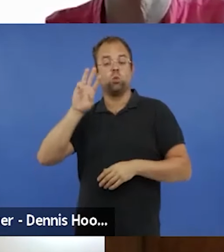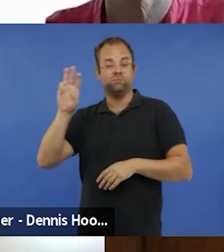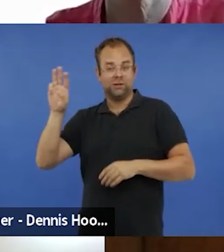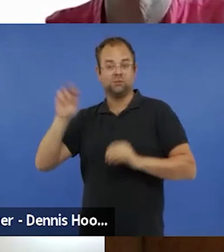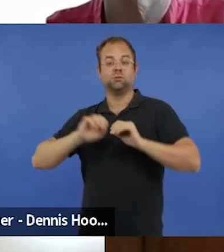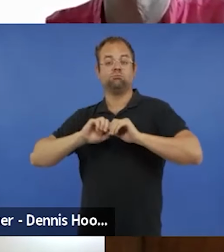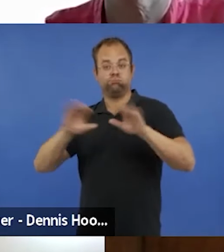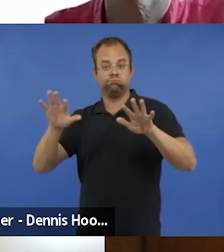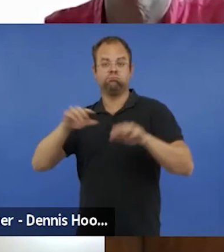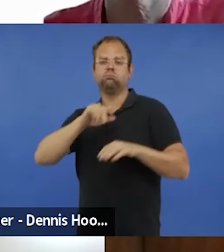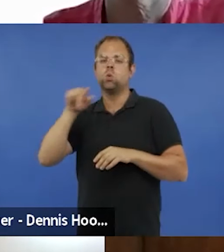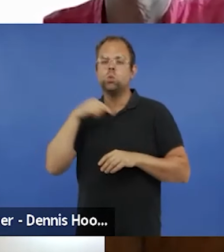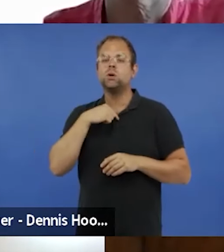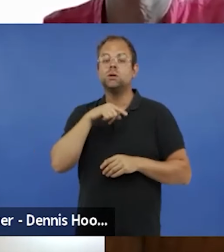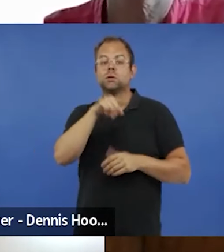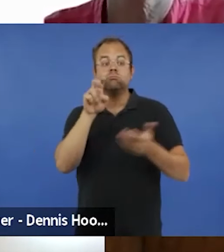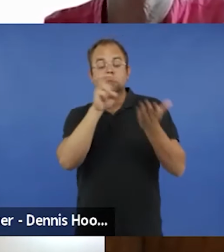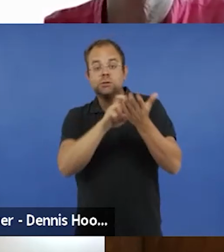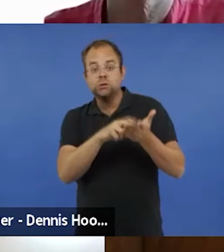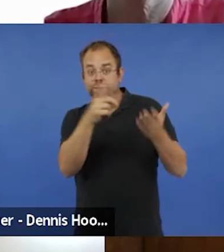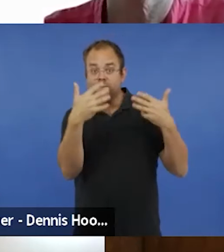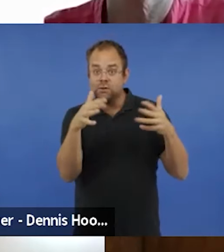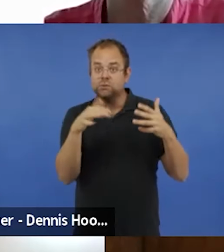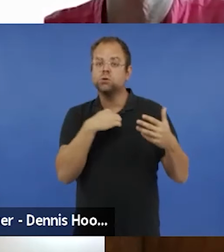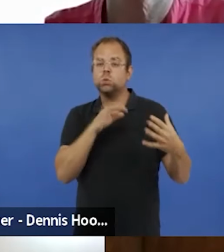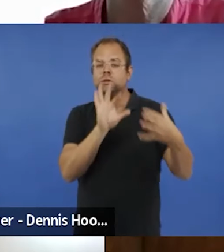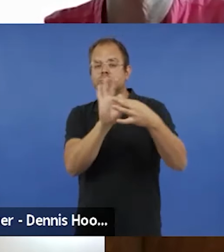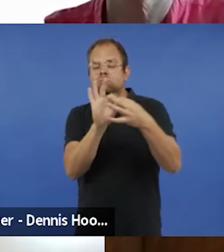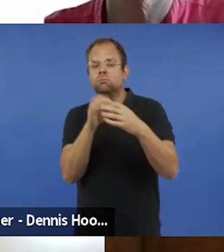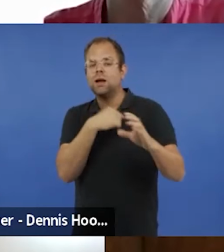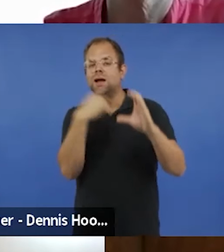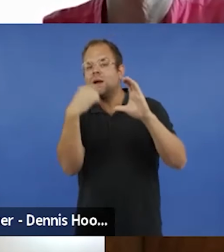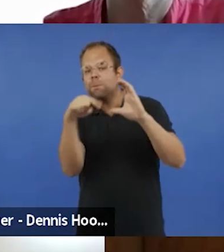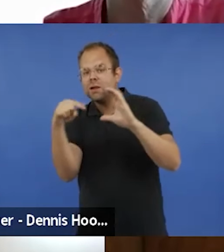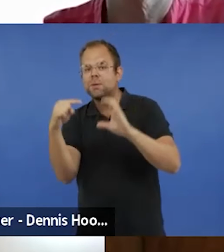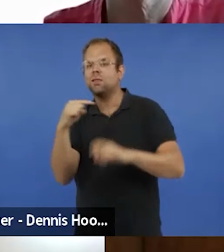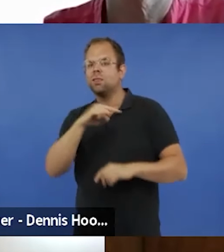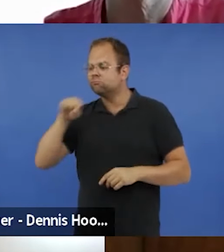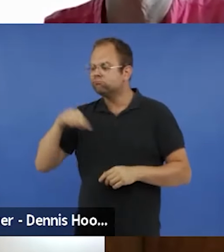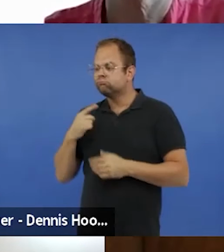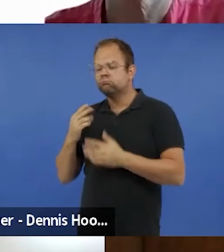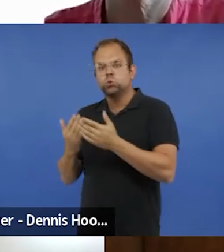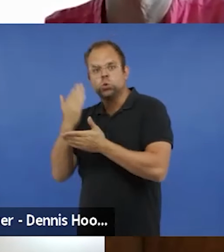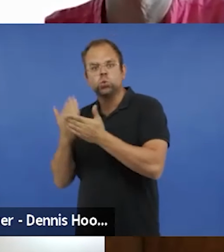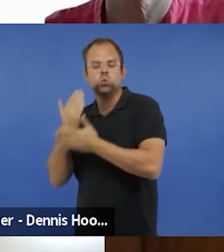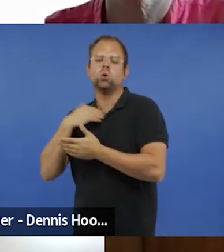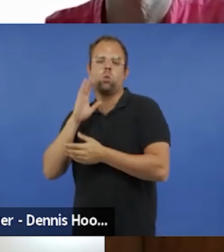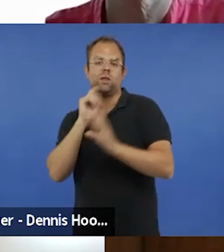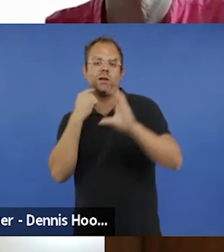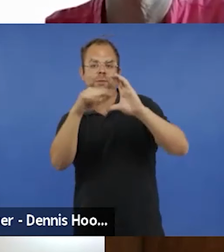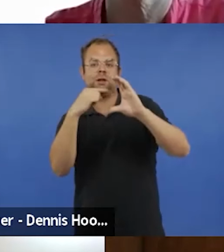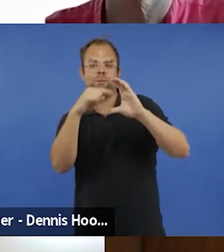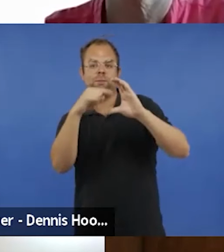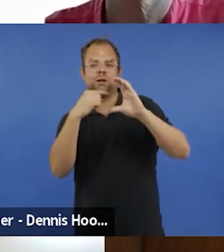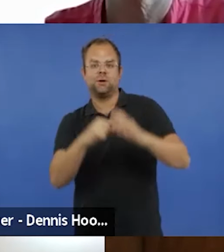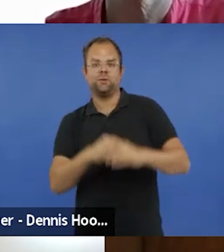email with you on any updates that come along. We'll work on distilling all of your input into our white paper. So